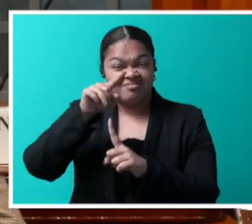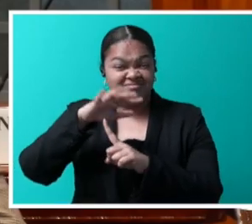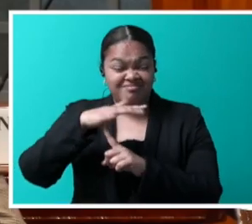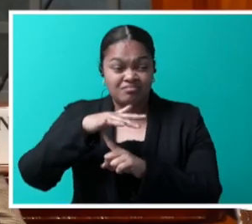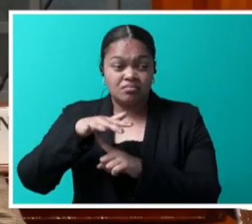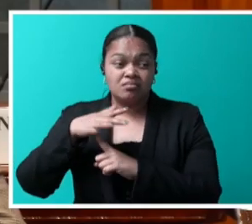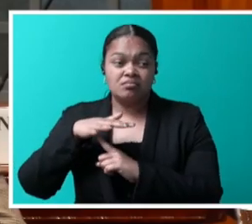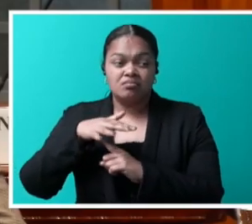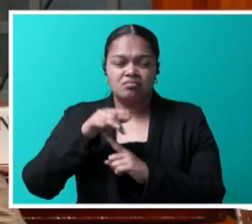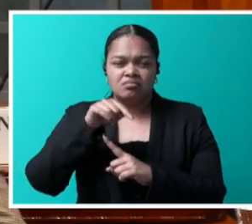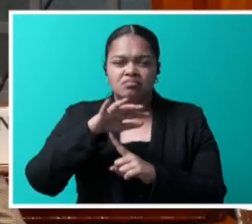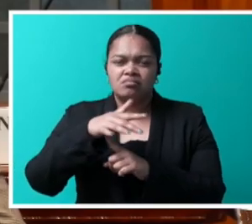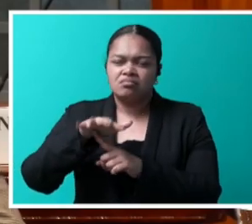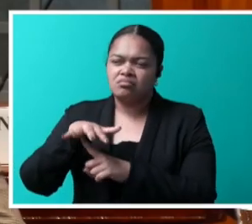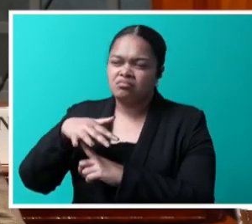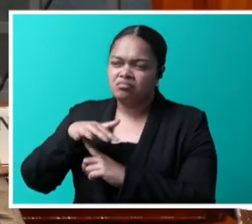na lawaningari."